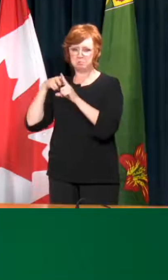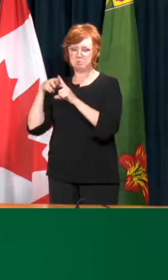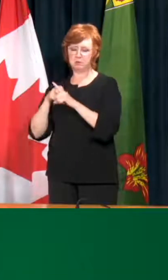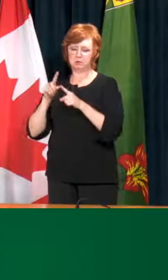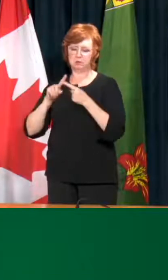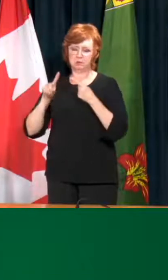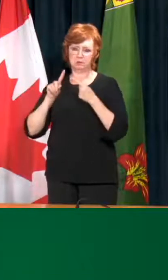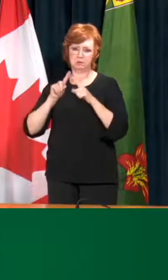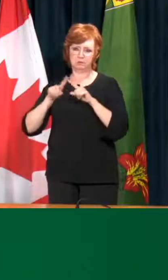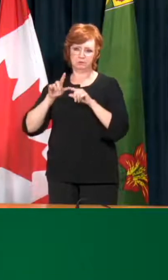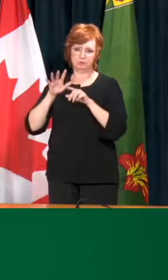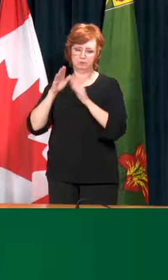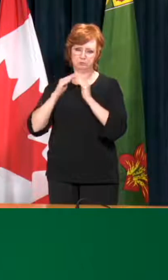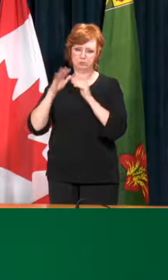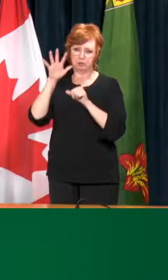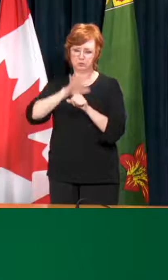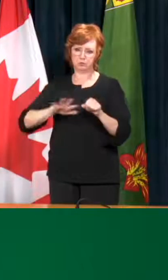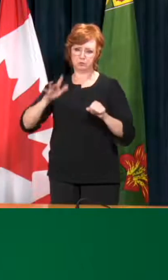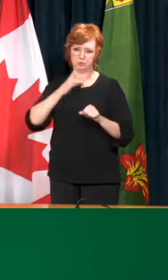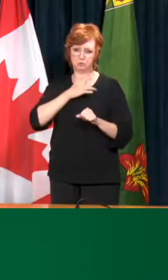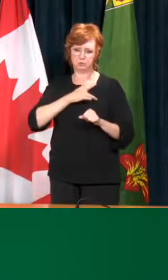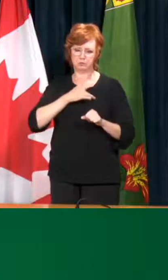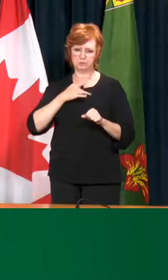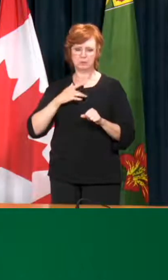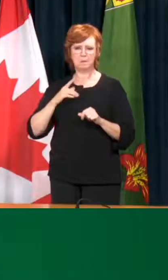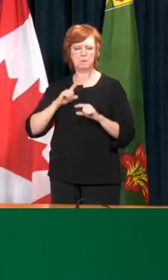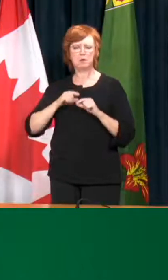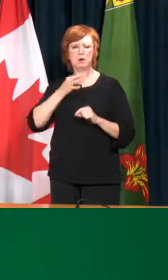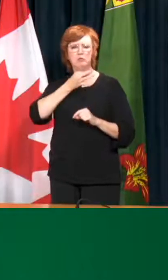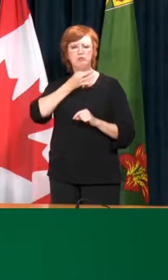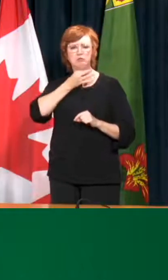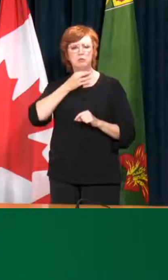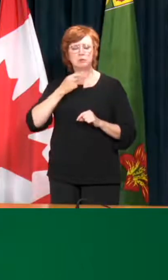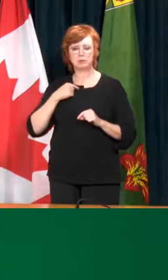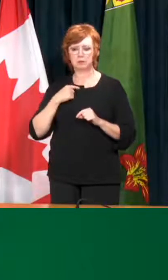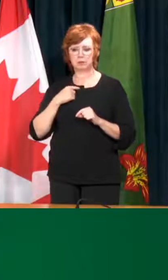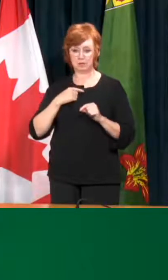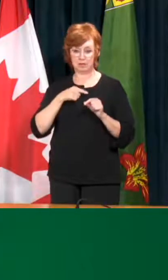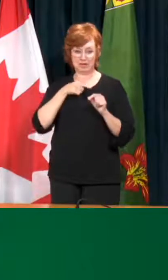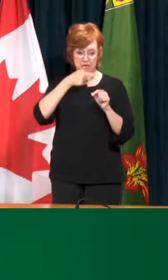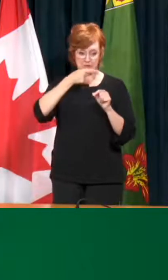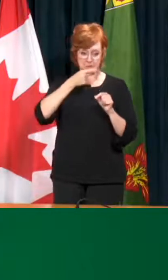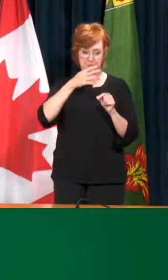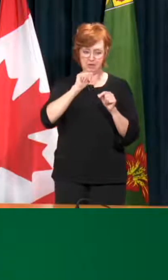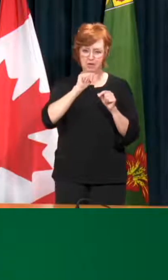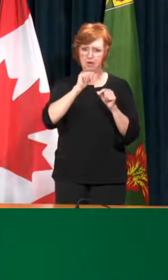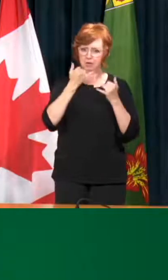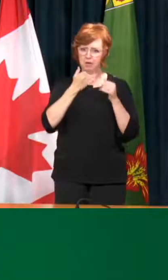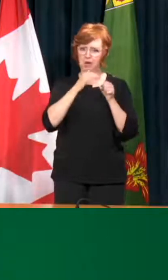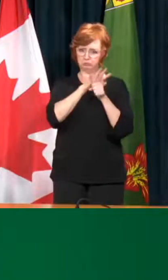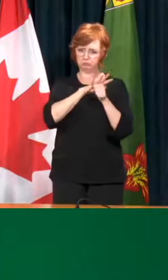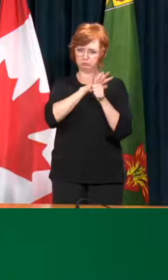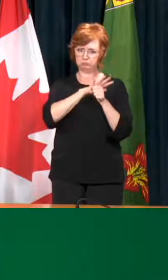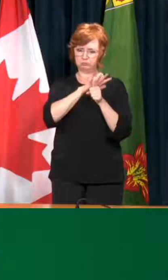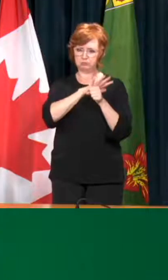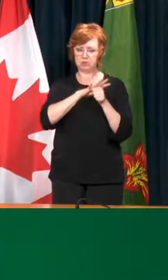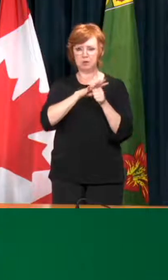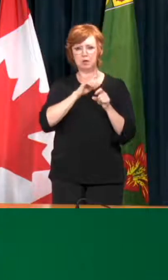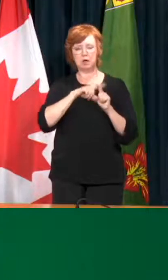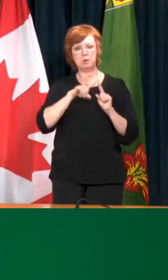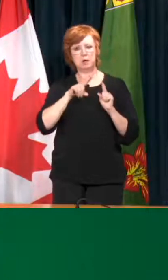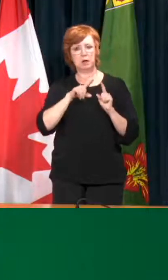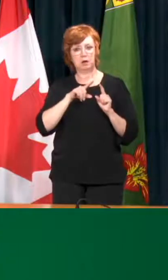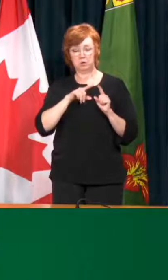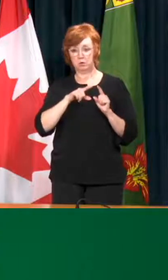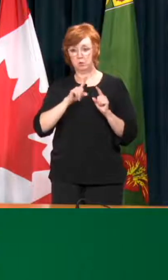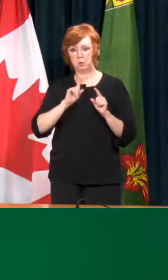need to escalate or happen in these certain communities for more restrictions to be in place? Like, I know restrictions for